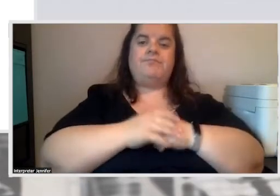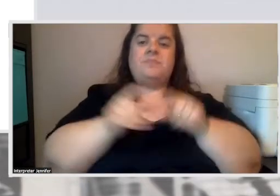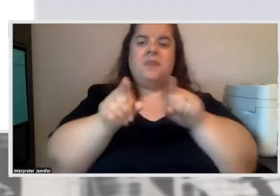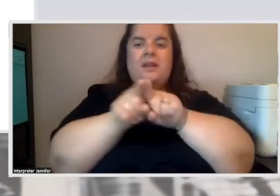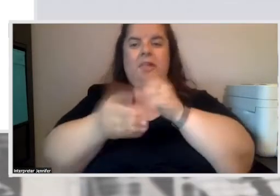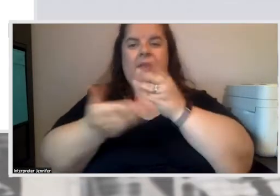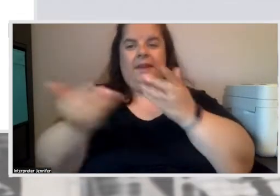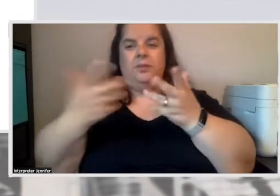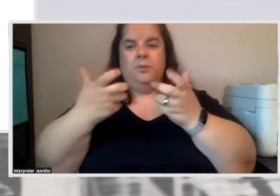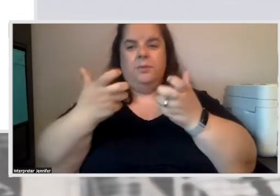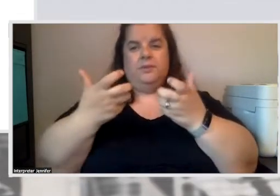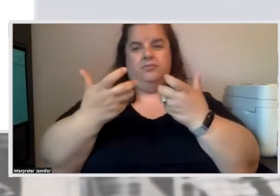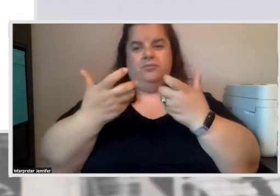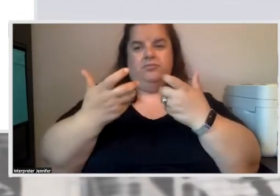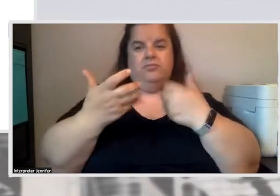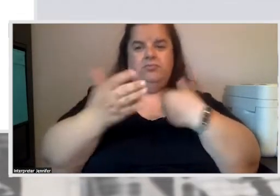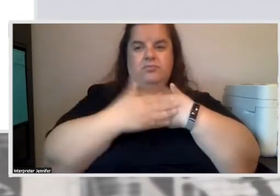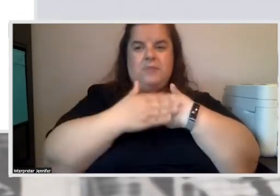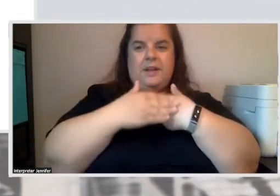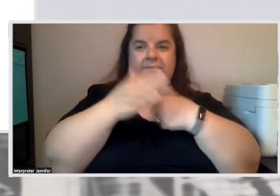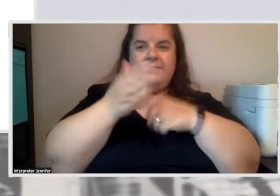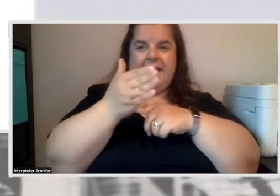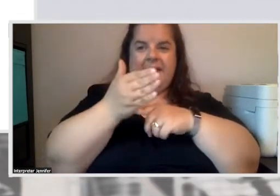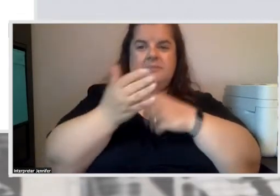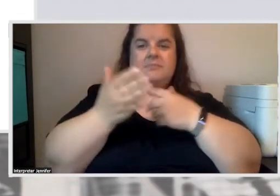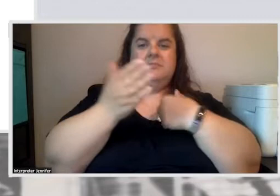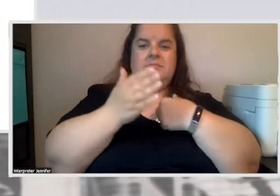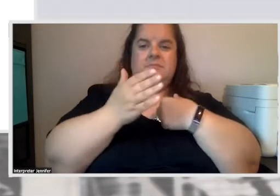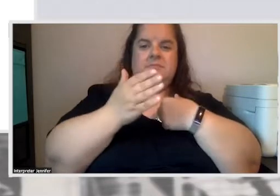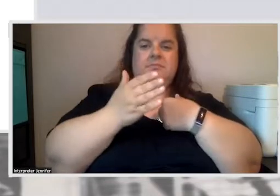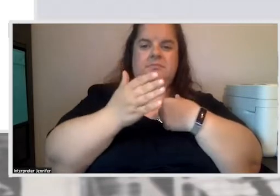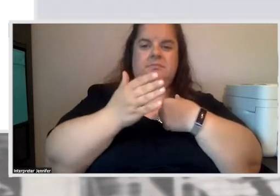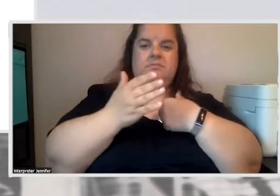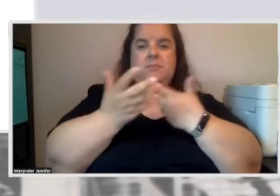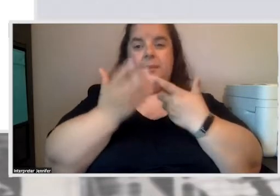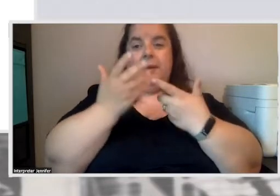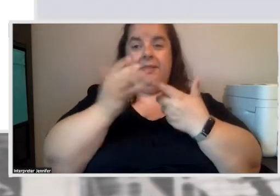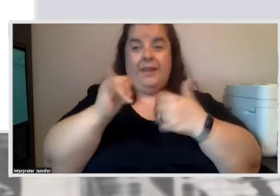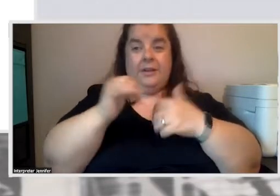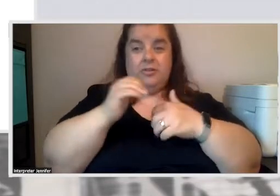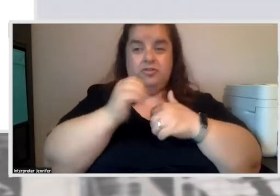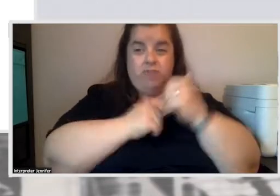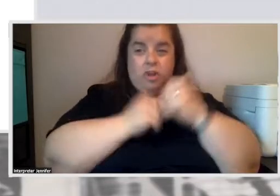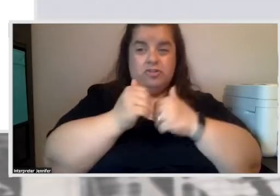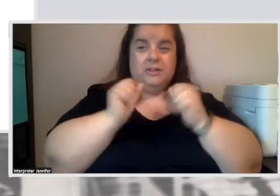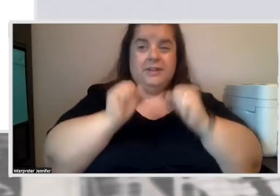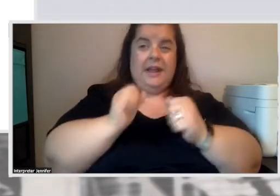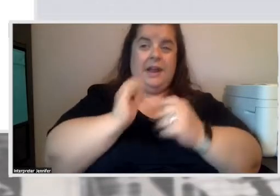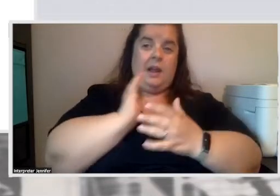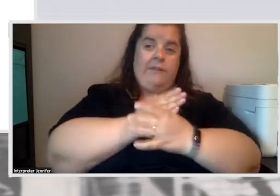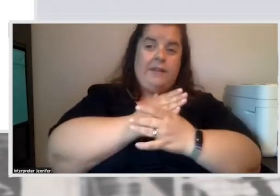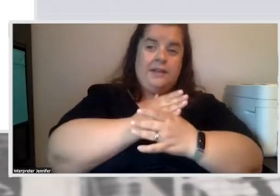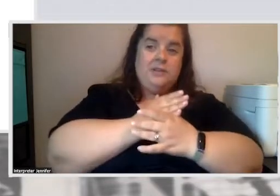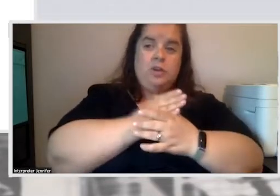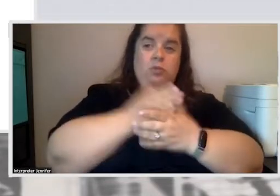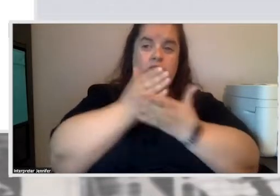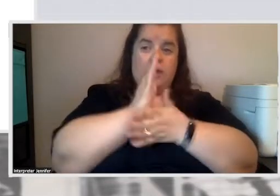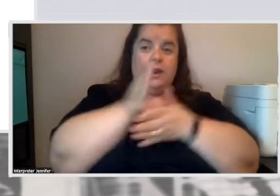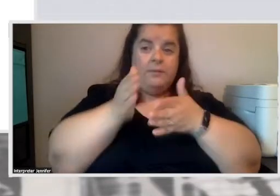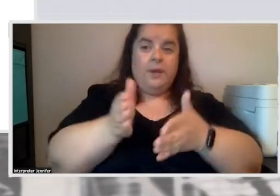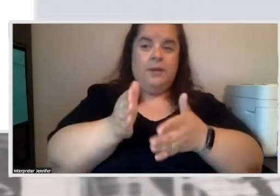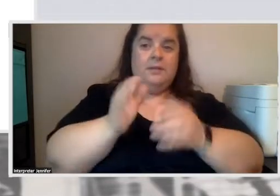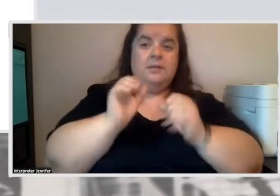including the structure's proximity or likelihood to affect the right-of-way, or proximity or likelihood to